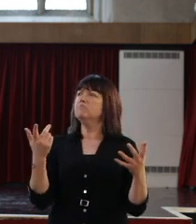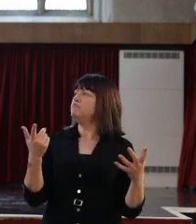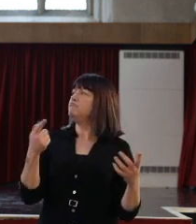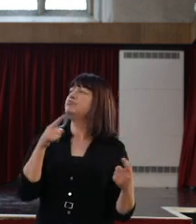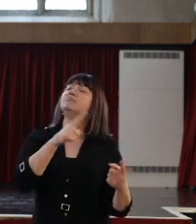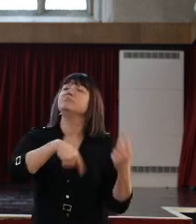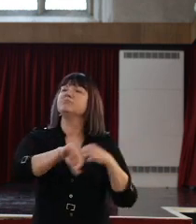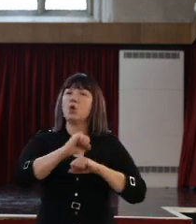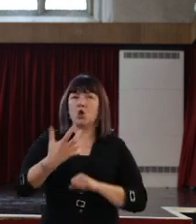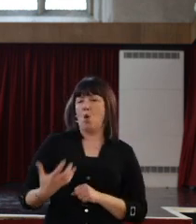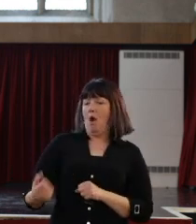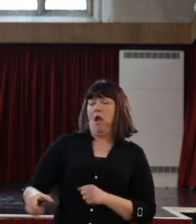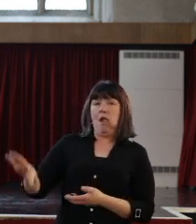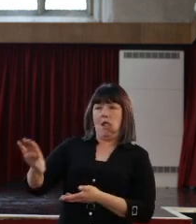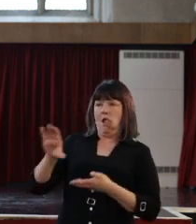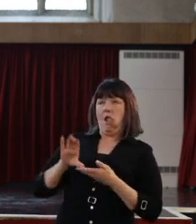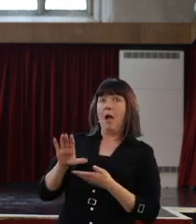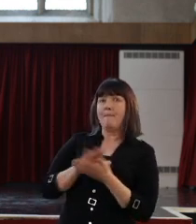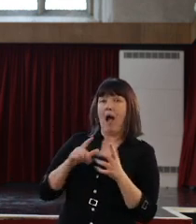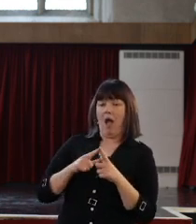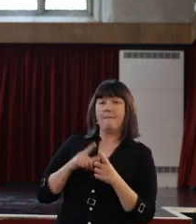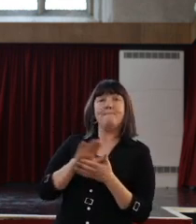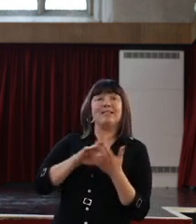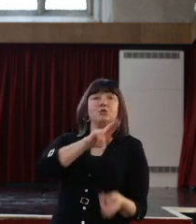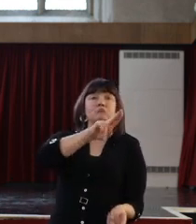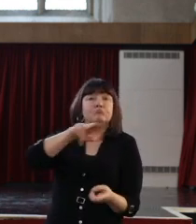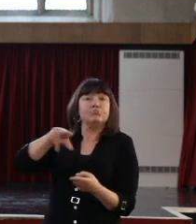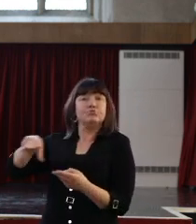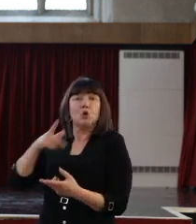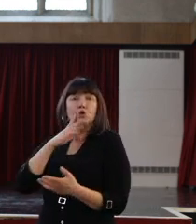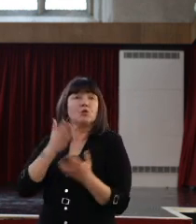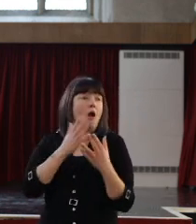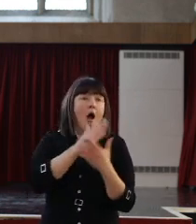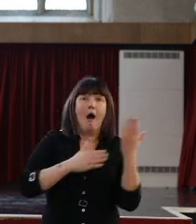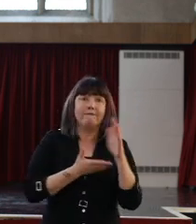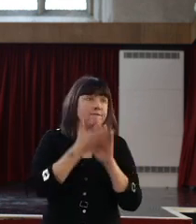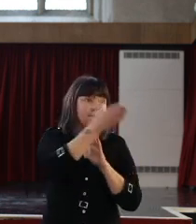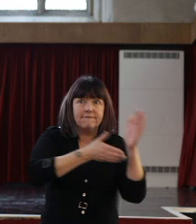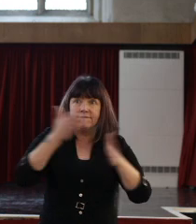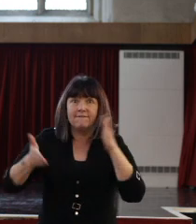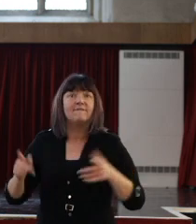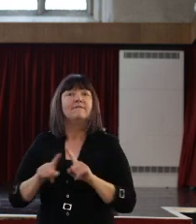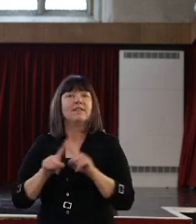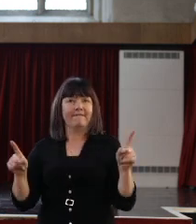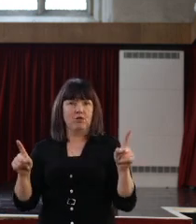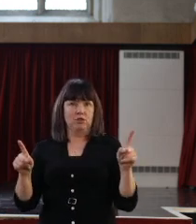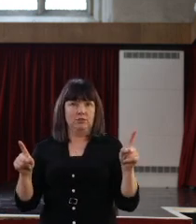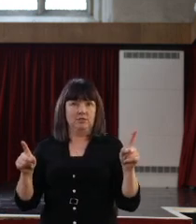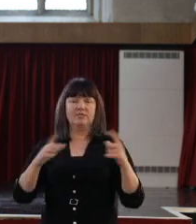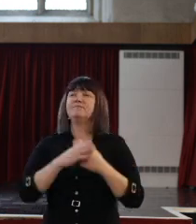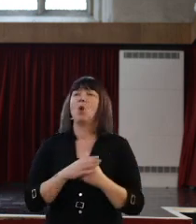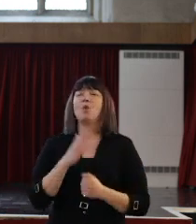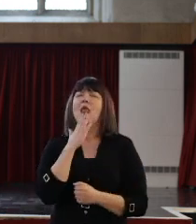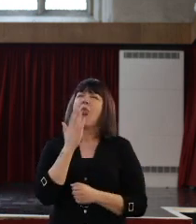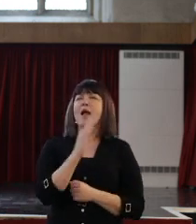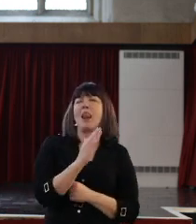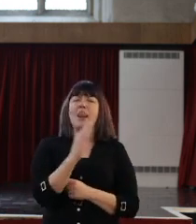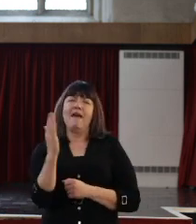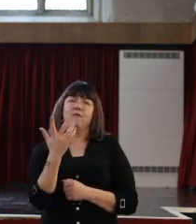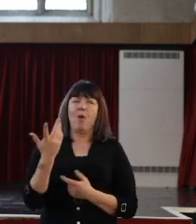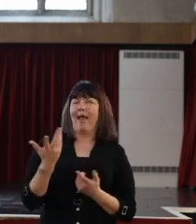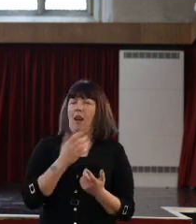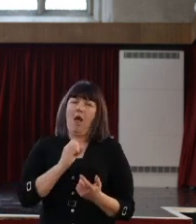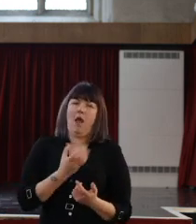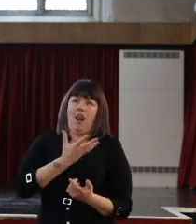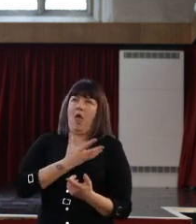that, which gave you reduced admission to theatres, cinemas, and music venues. It was brilliant. Only in the left-wing, dope-smoking hippie utopia